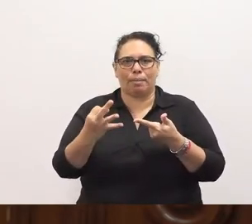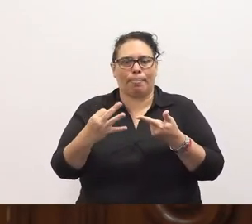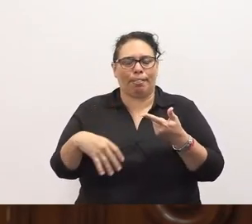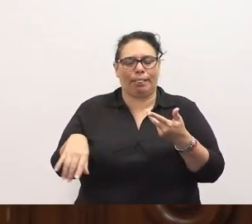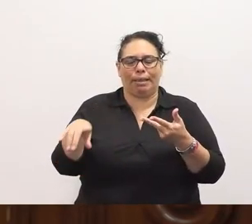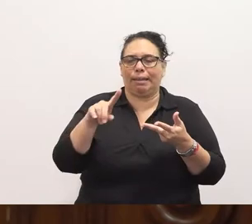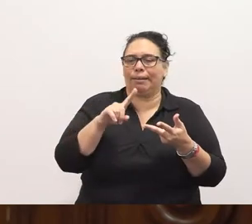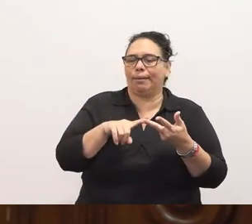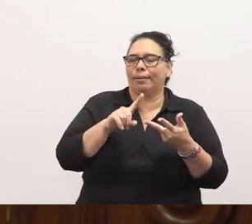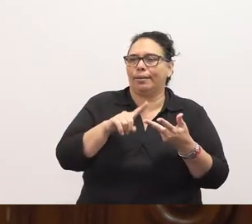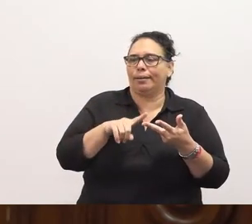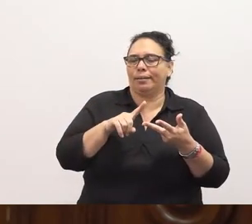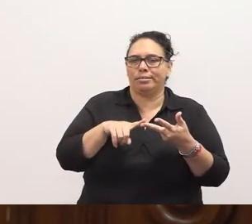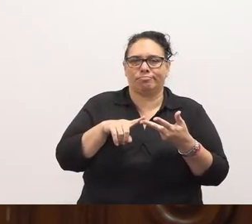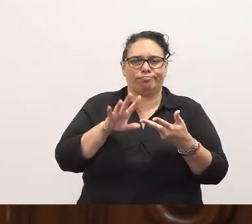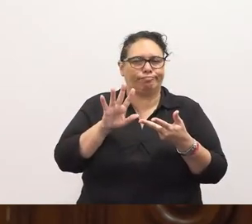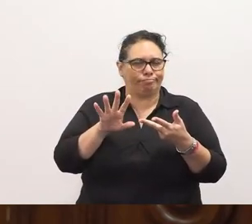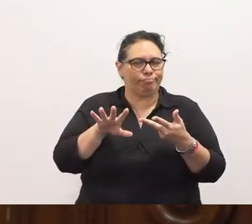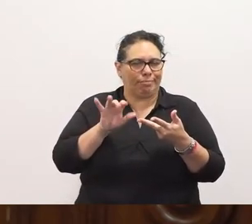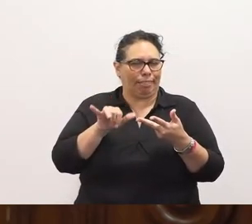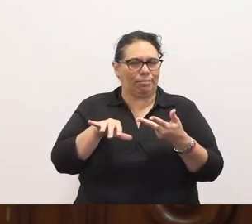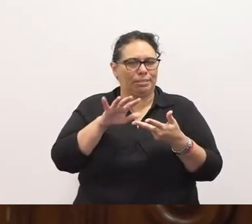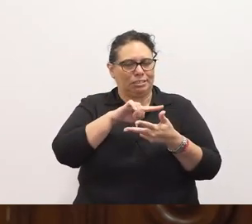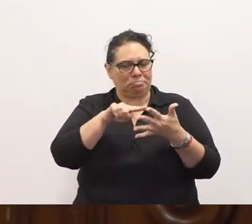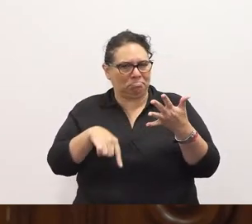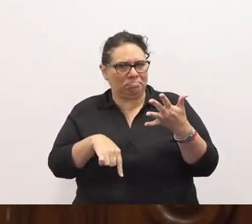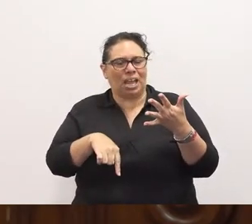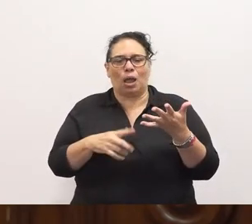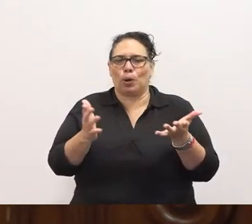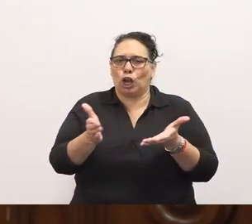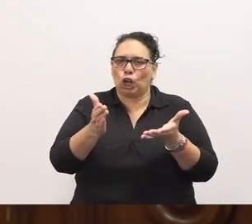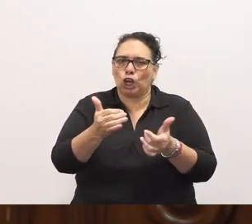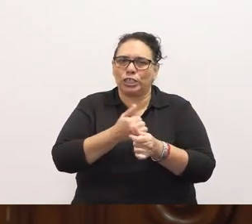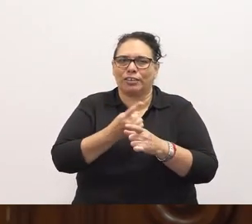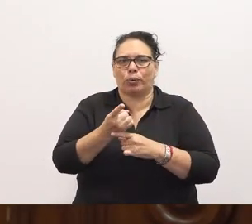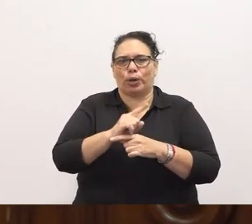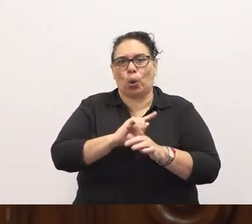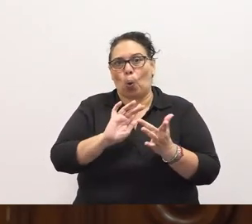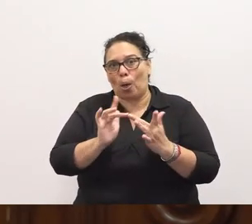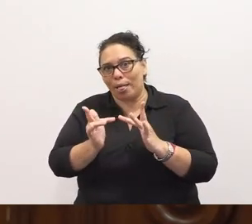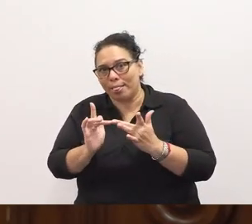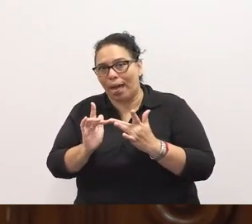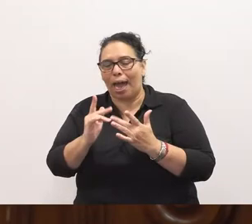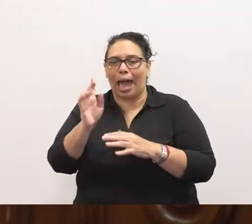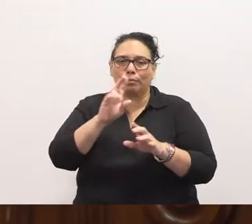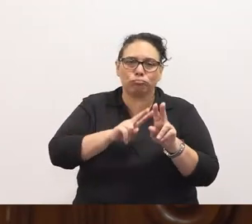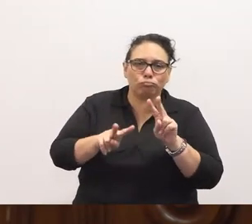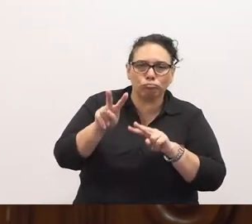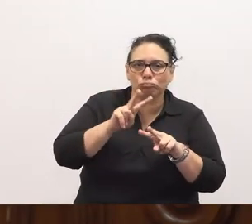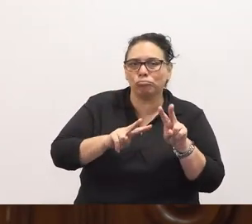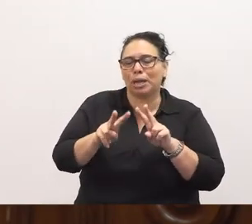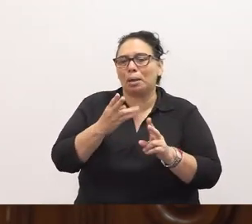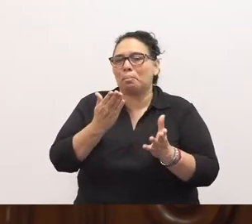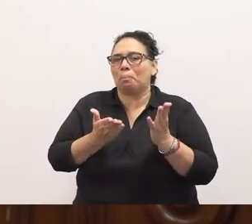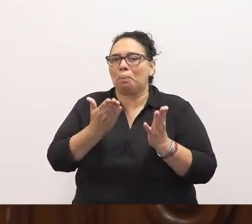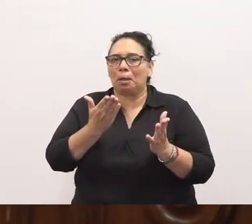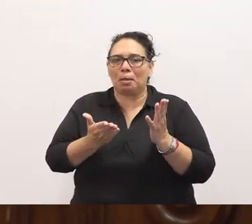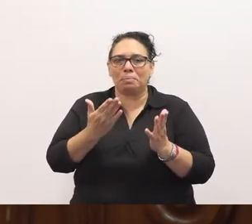families, you know, that type of thing. And I just want to encourage everybody, go online, have a look, and see if there might